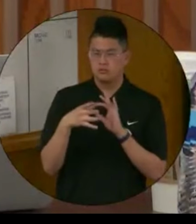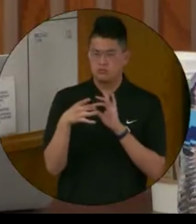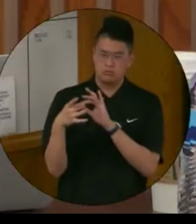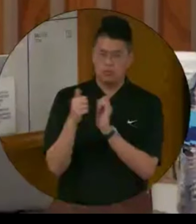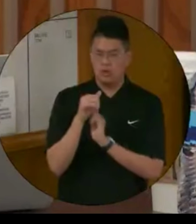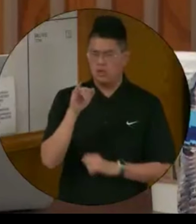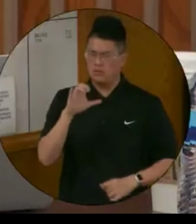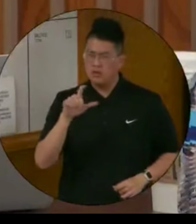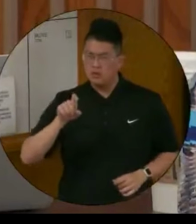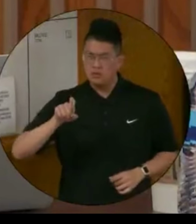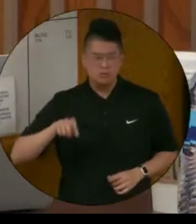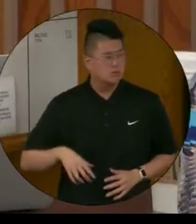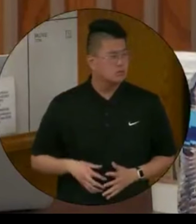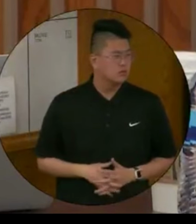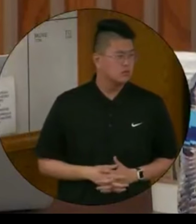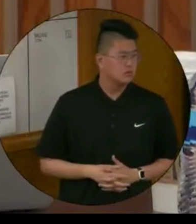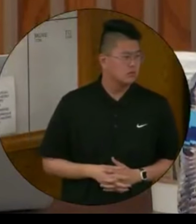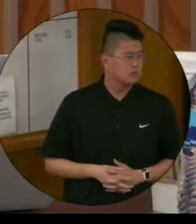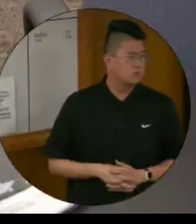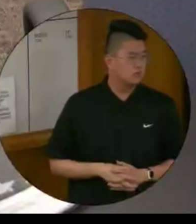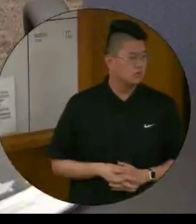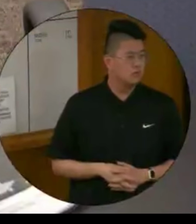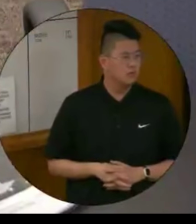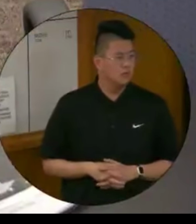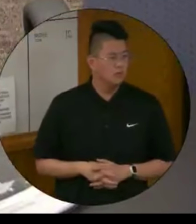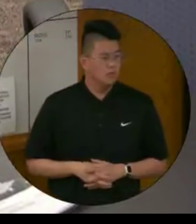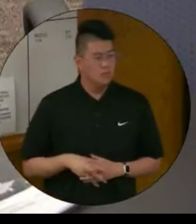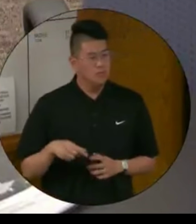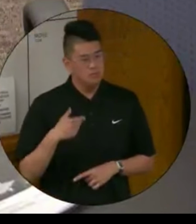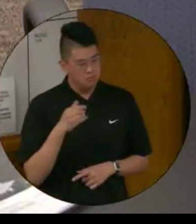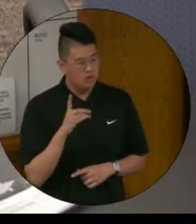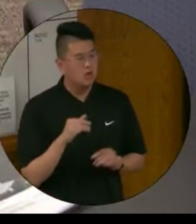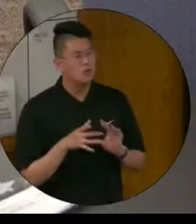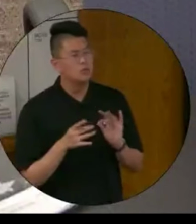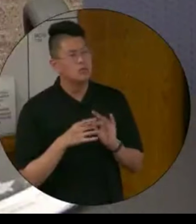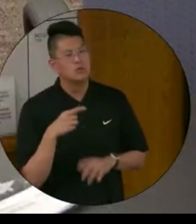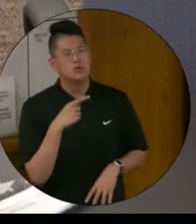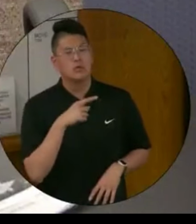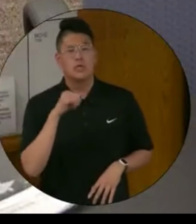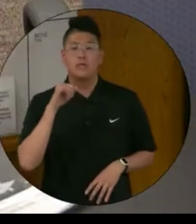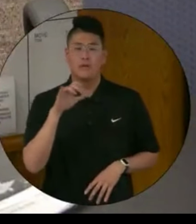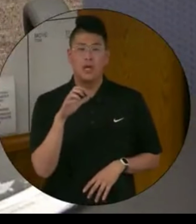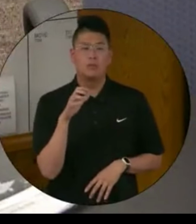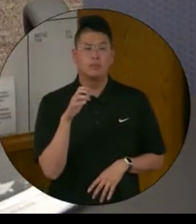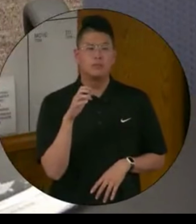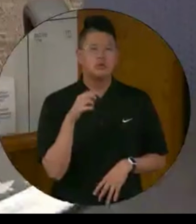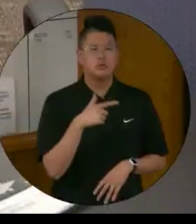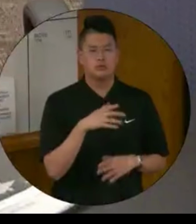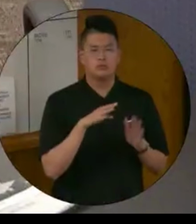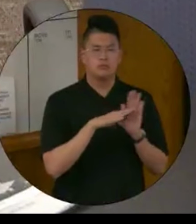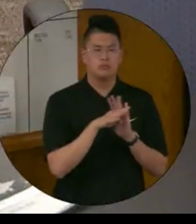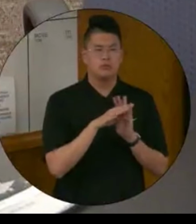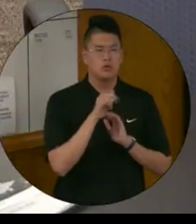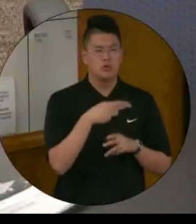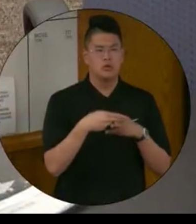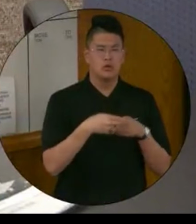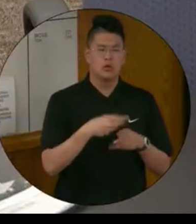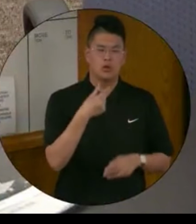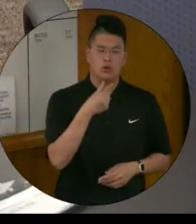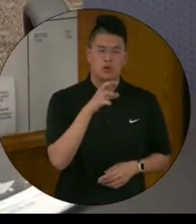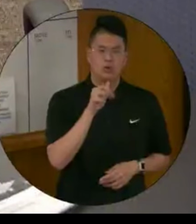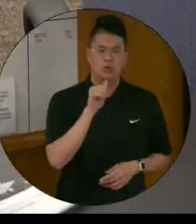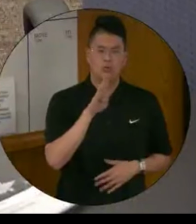campus? Jason Goudie for the record. So Infinite Campus has developed what they call a grad score.